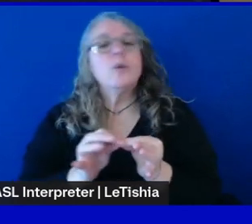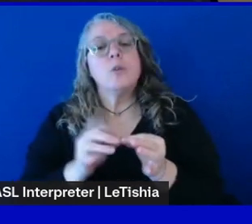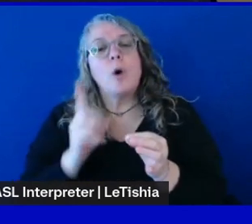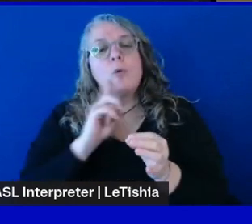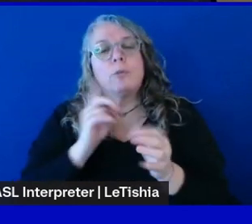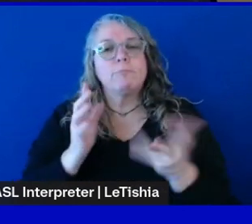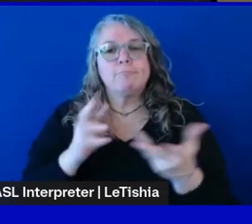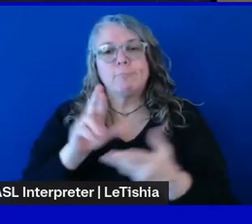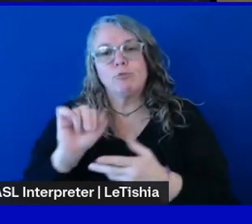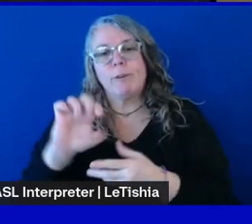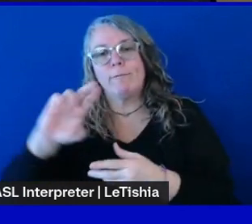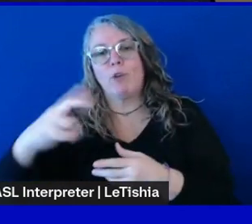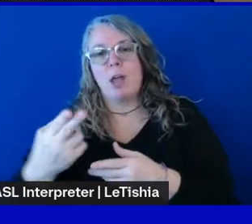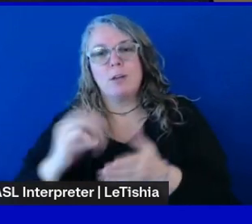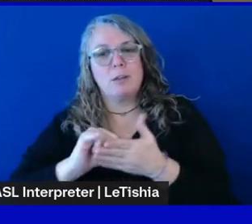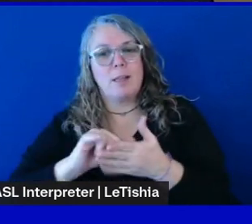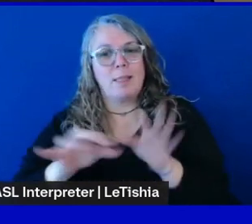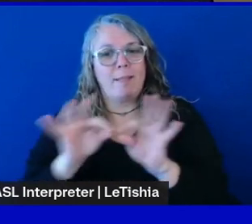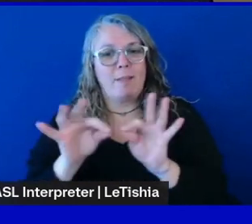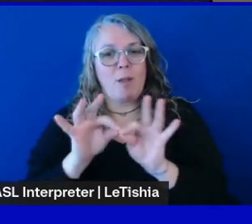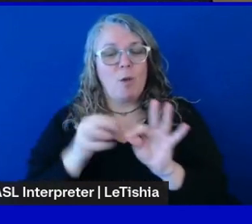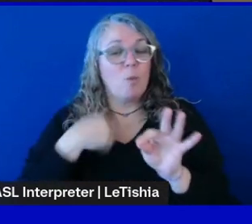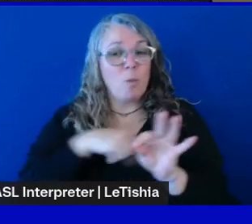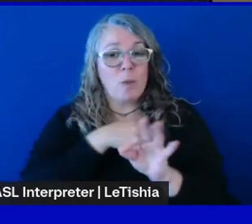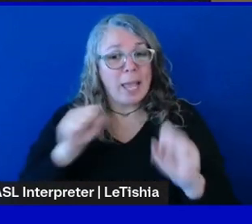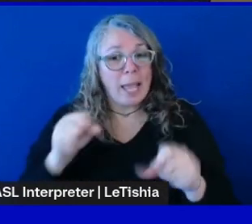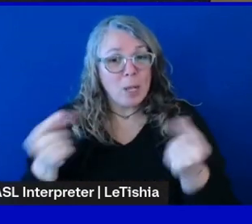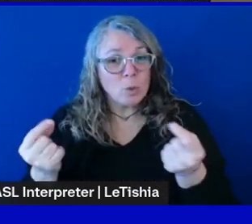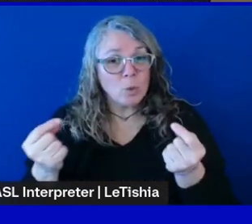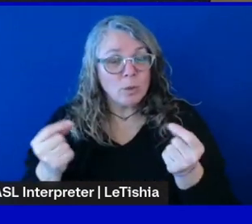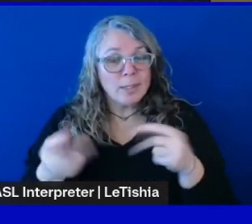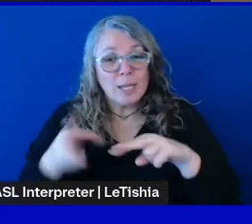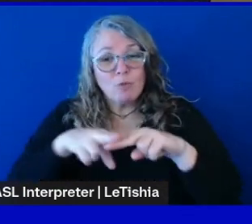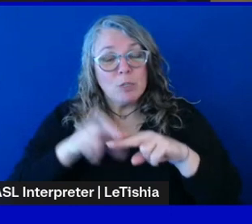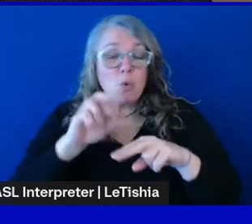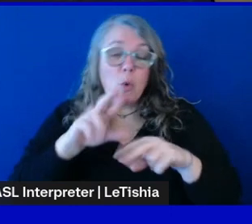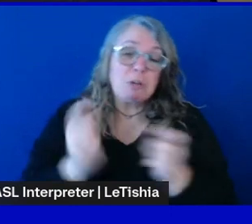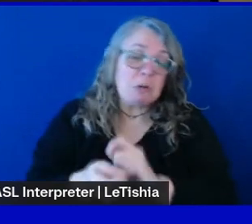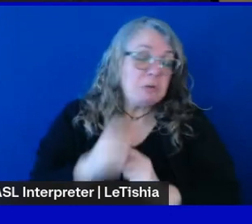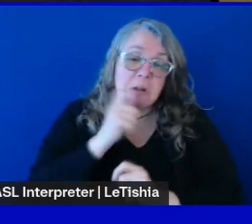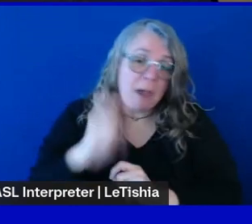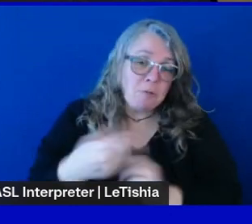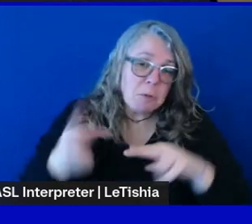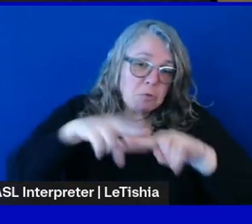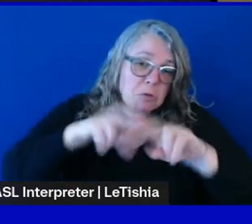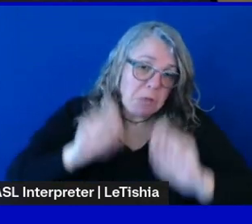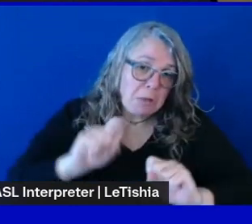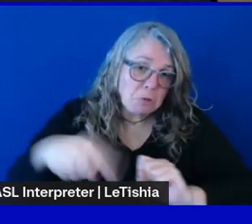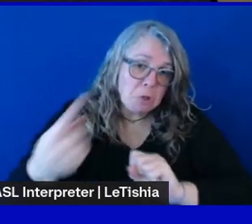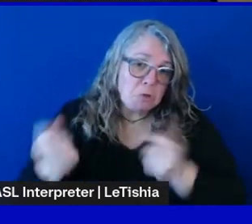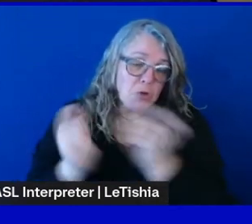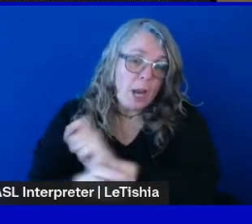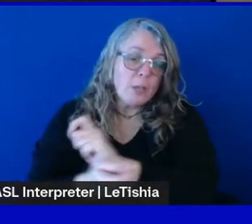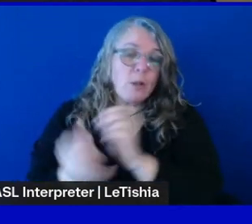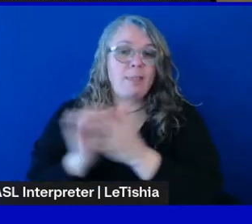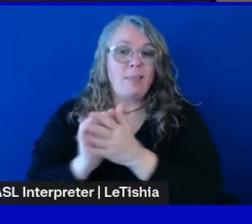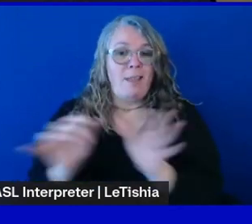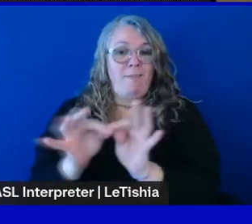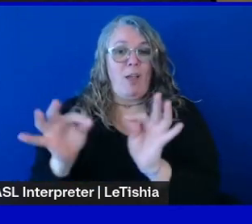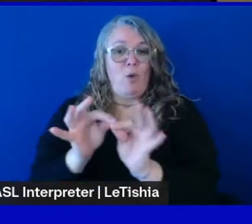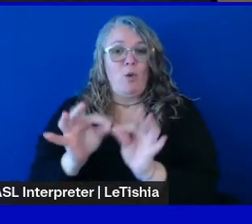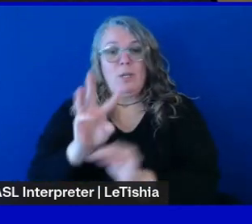kind of refresh the value, what we can do is we can increase or change. It doesn't have to be increased. It just needs to be a change to so-called value WO